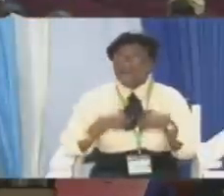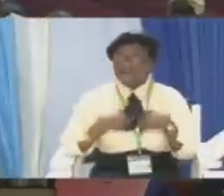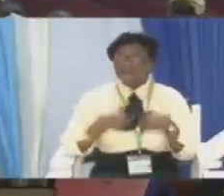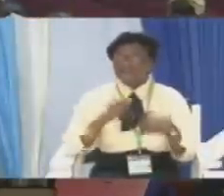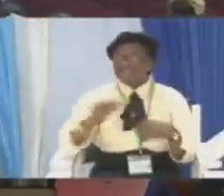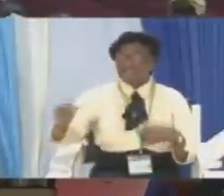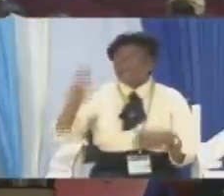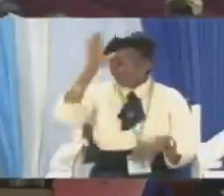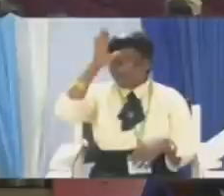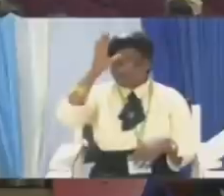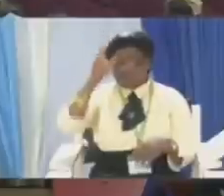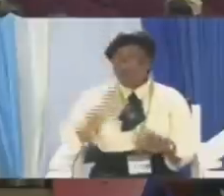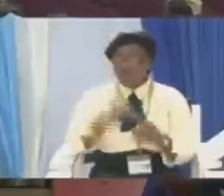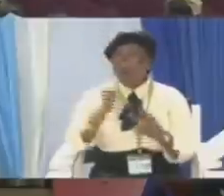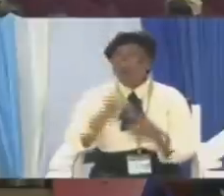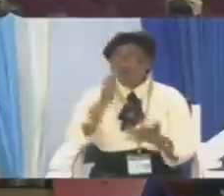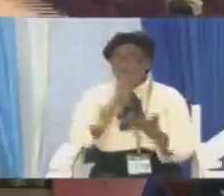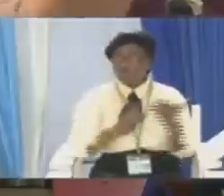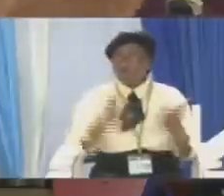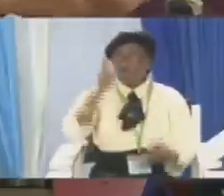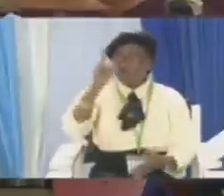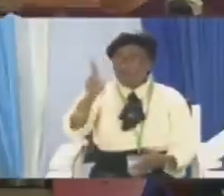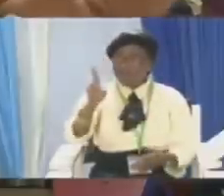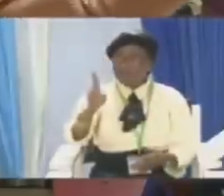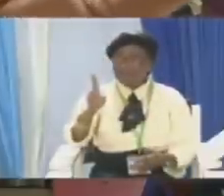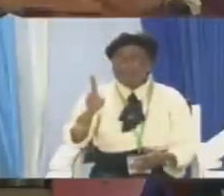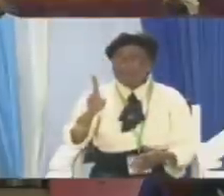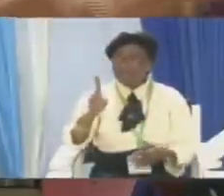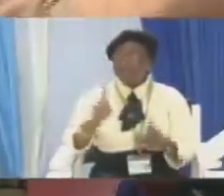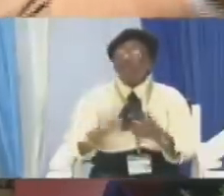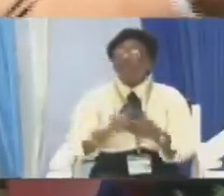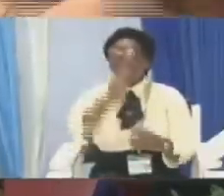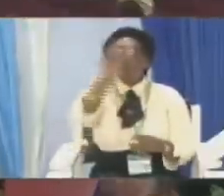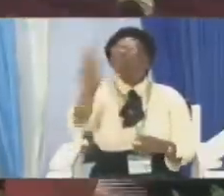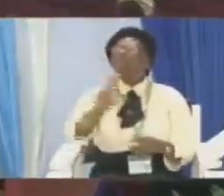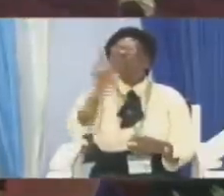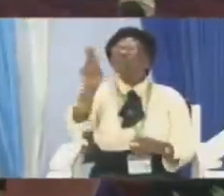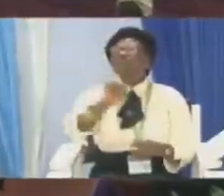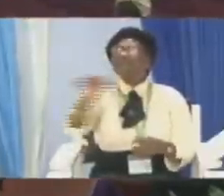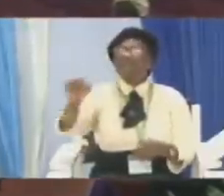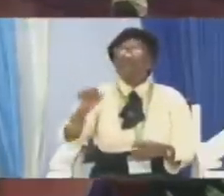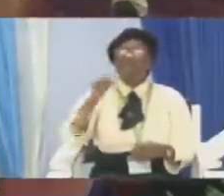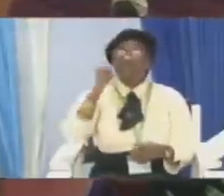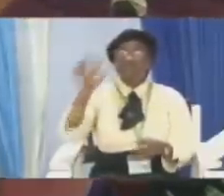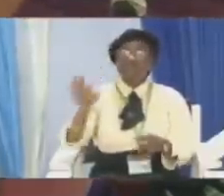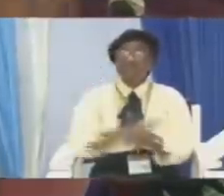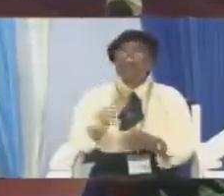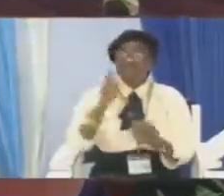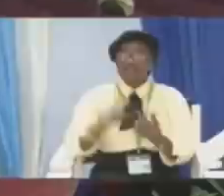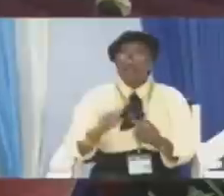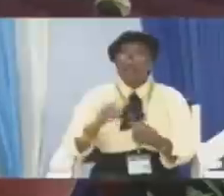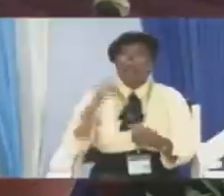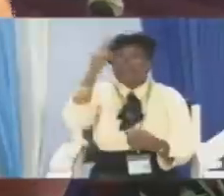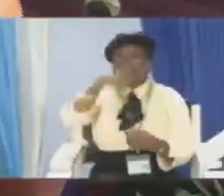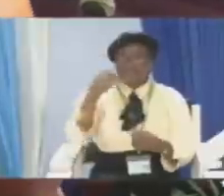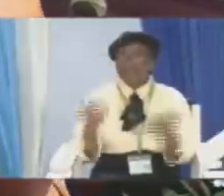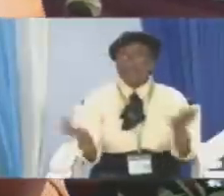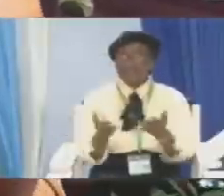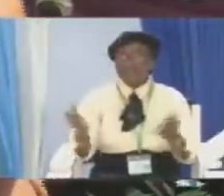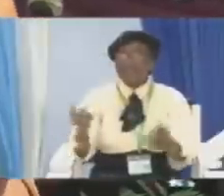someone, you know, to use unfruitfulness to resemble here, you must be fruitful.